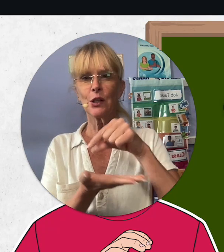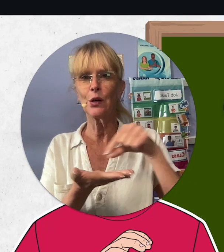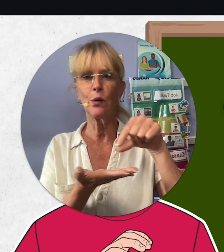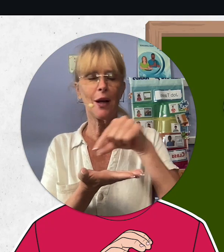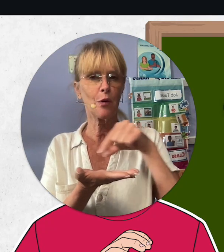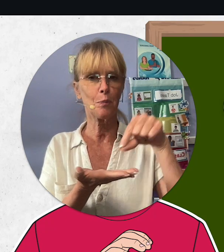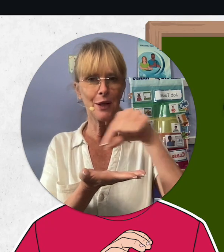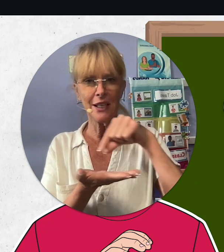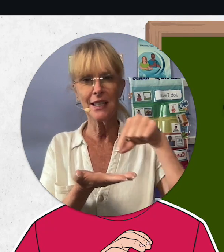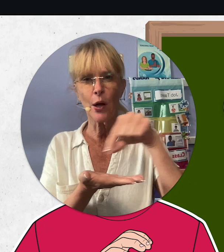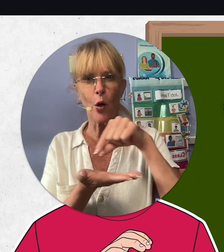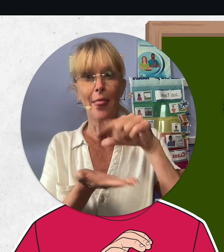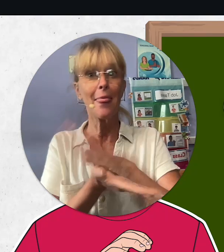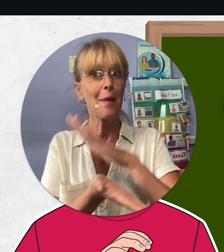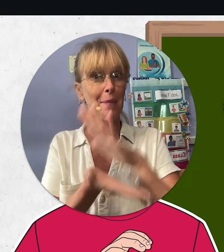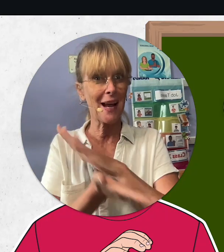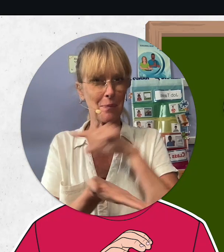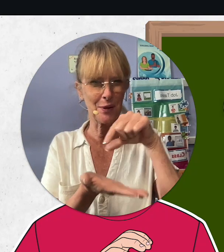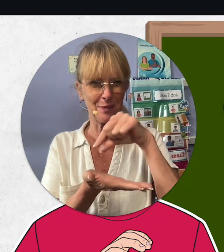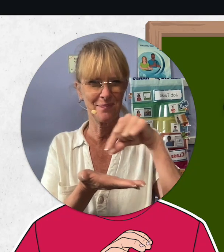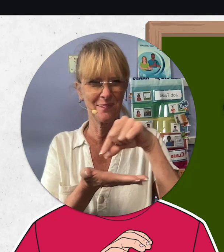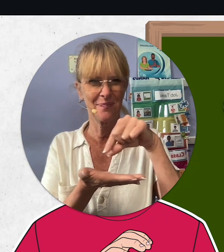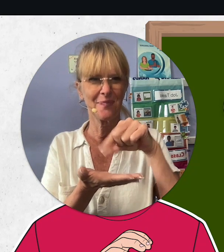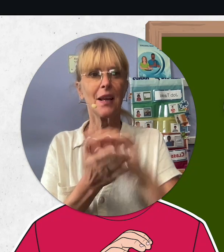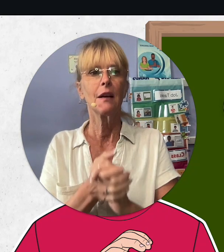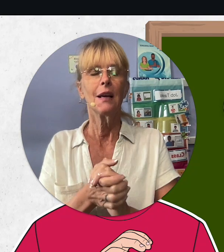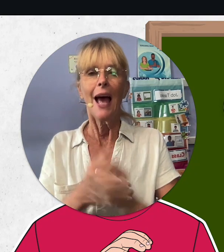for glue, and we're putting it on the paper.